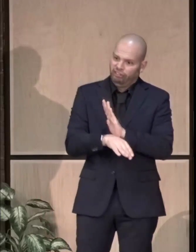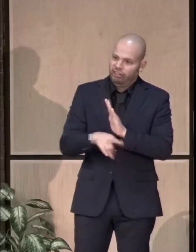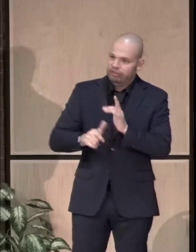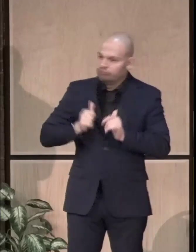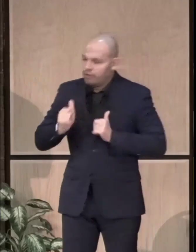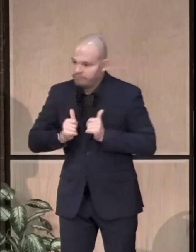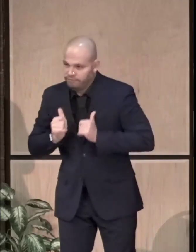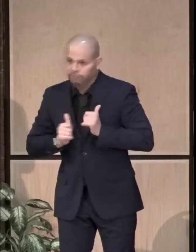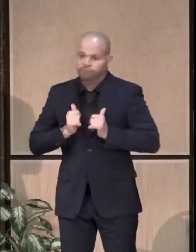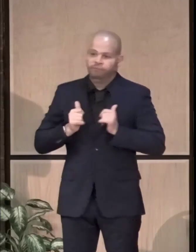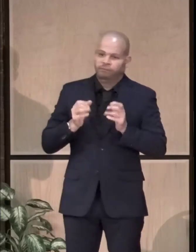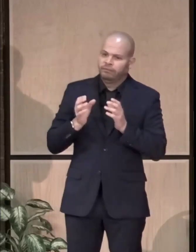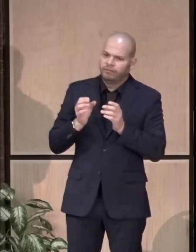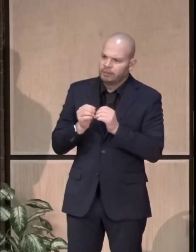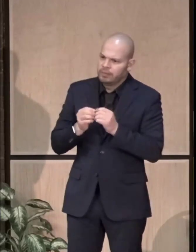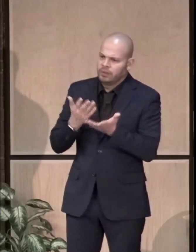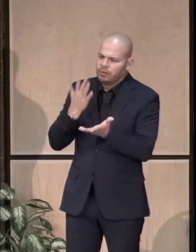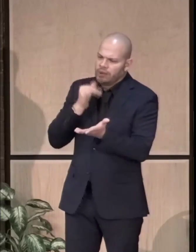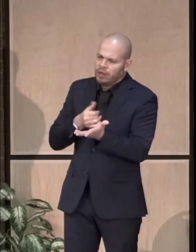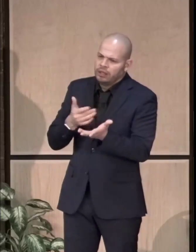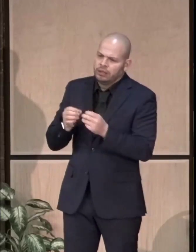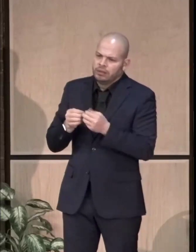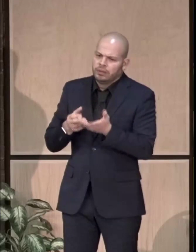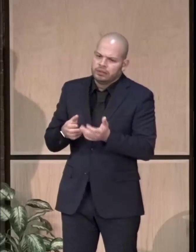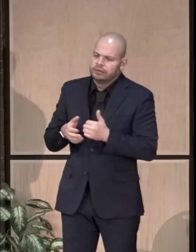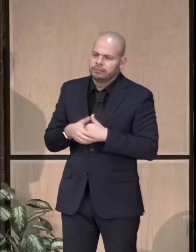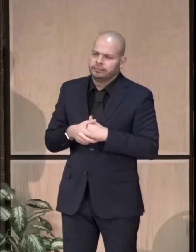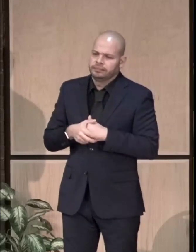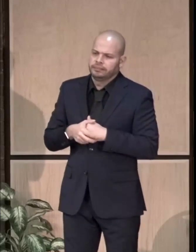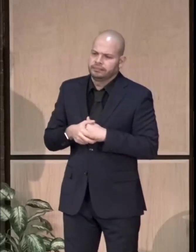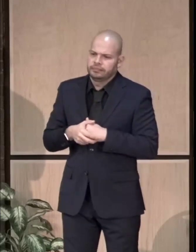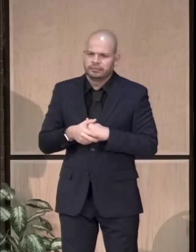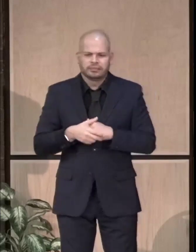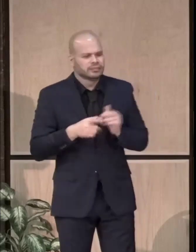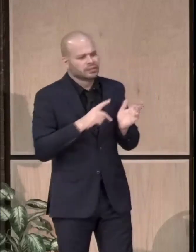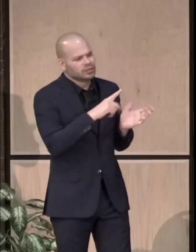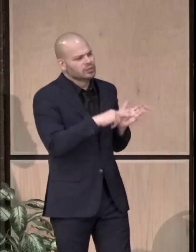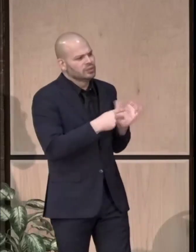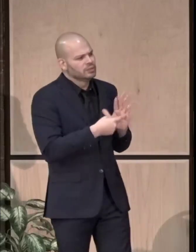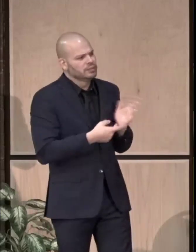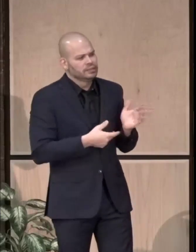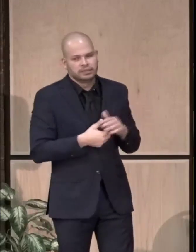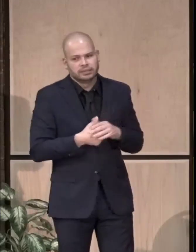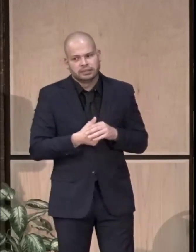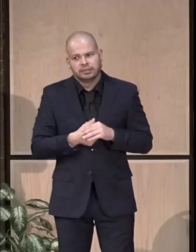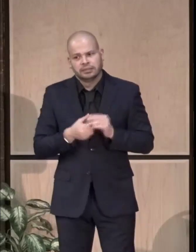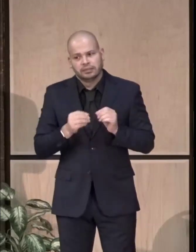tell the law enforcement officers in Sagadahoc County about what happened in